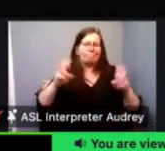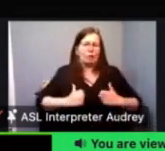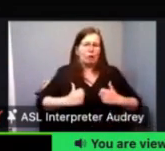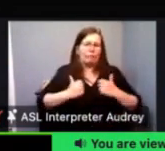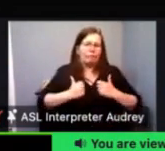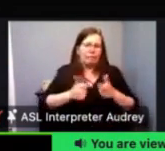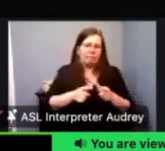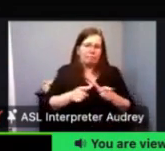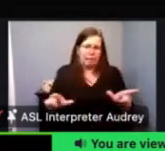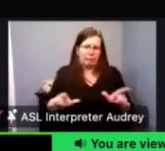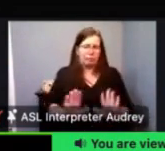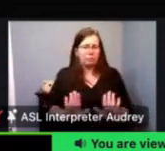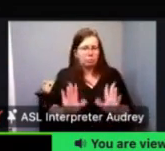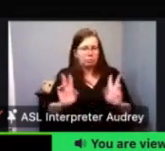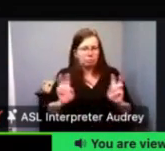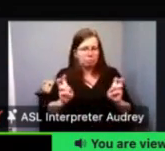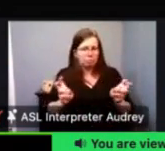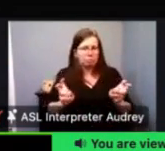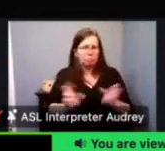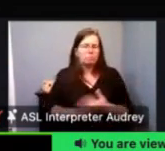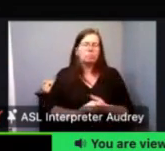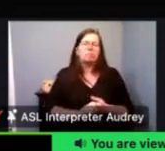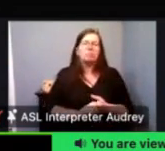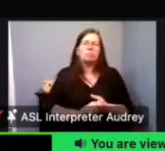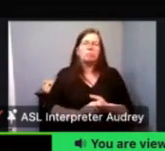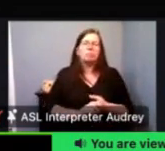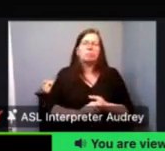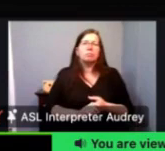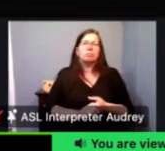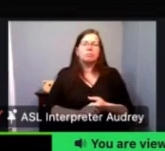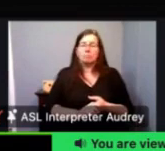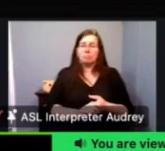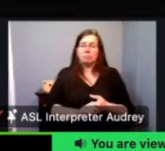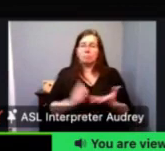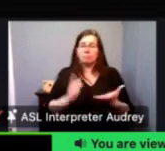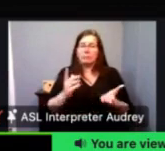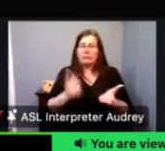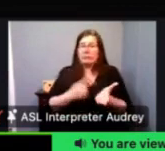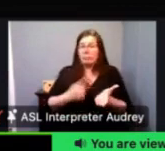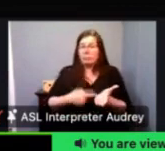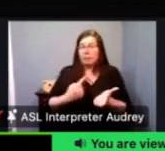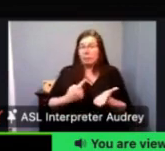language. That's why we call it surviving language, because sometimes